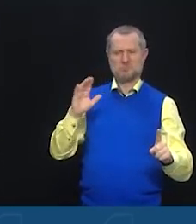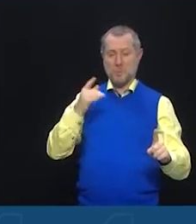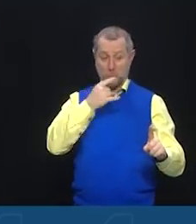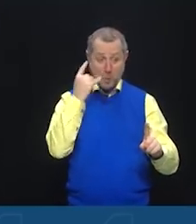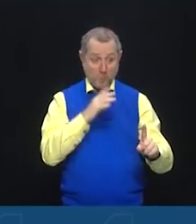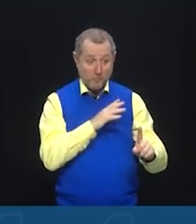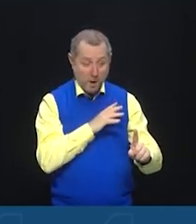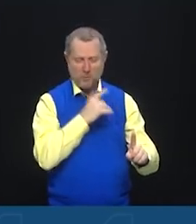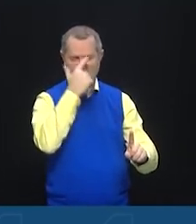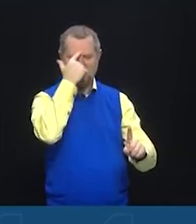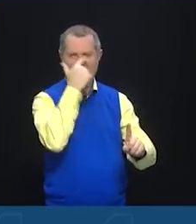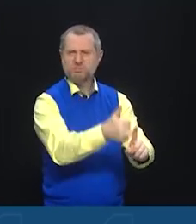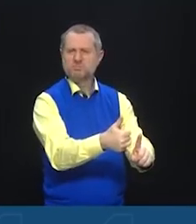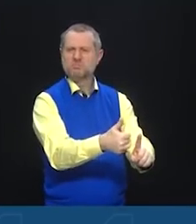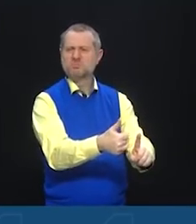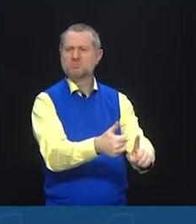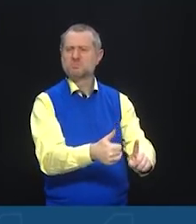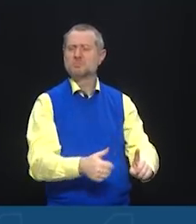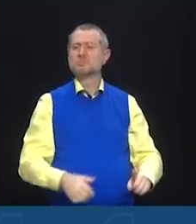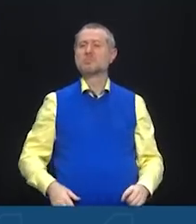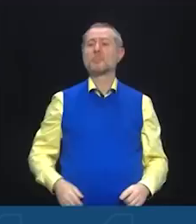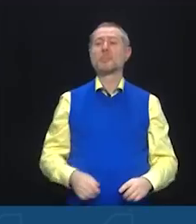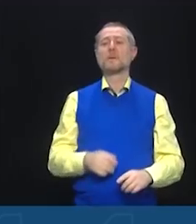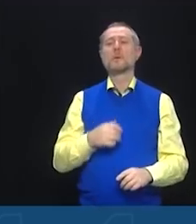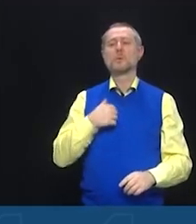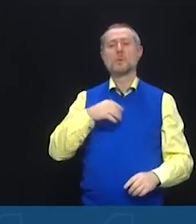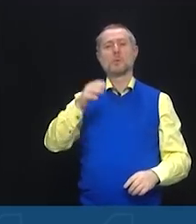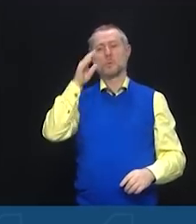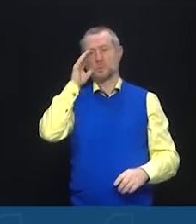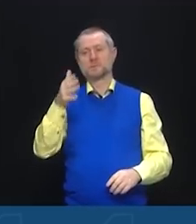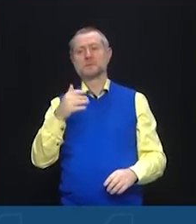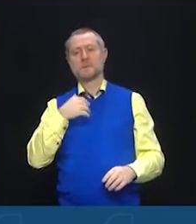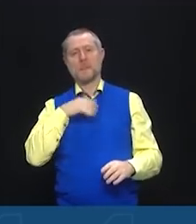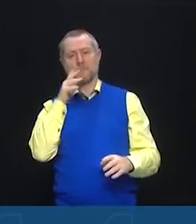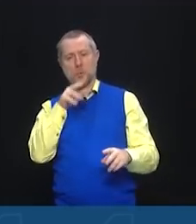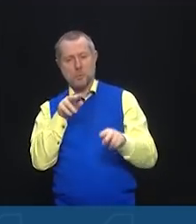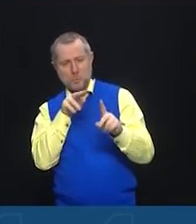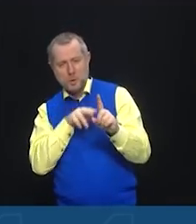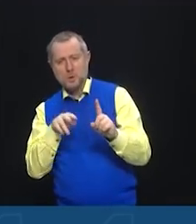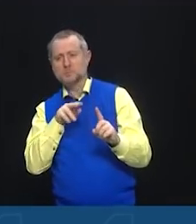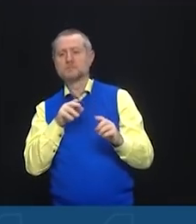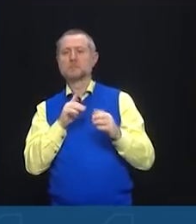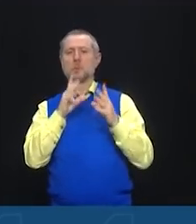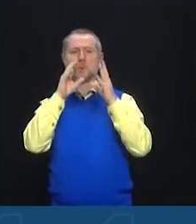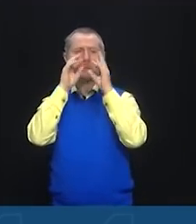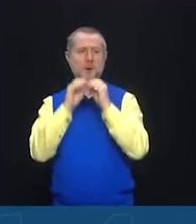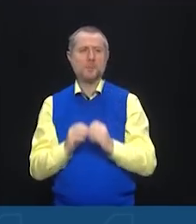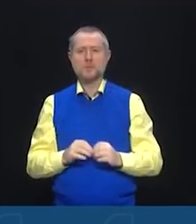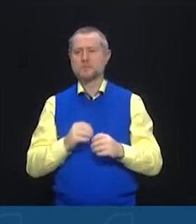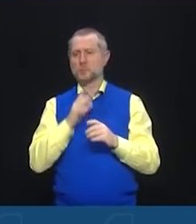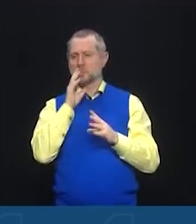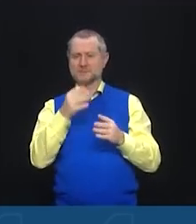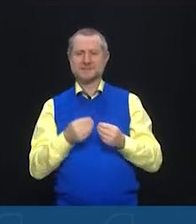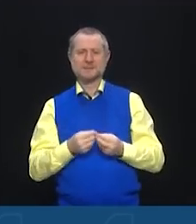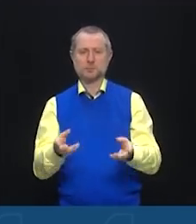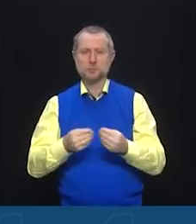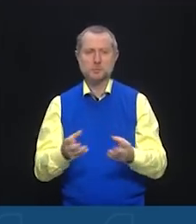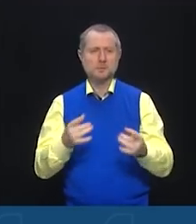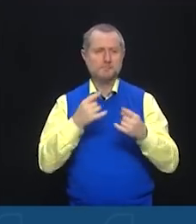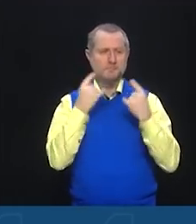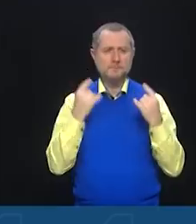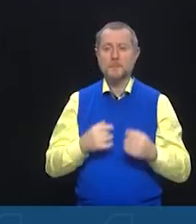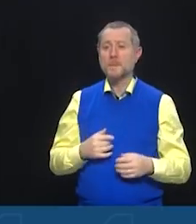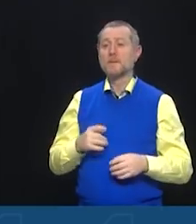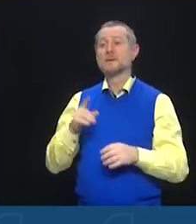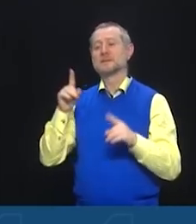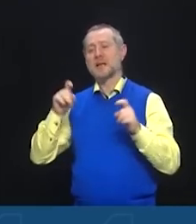And we are going to remain vigilant. We're going to continue distributing masks. We're going to continue distributing test